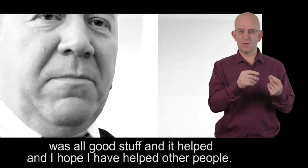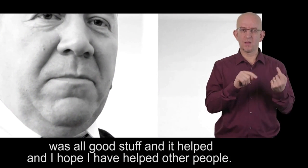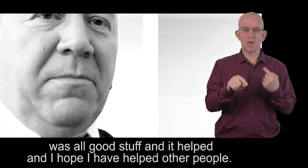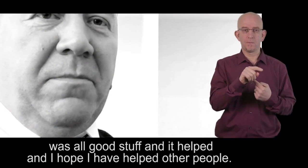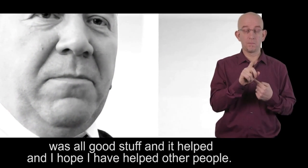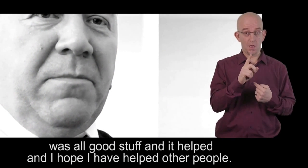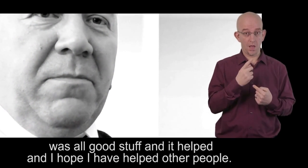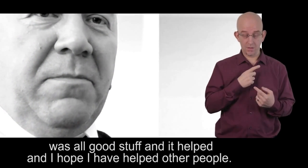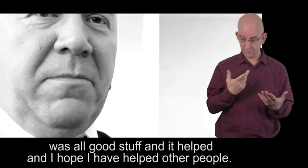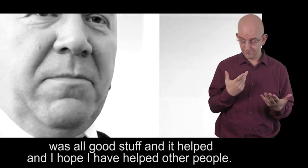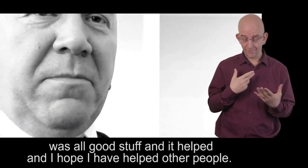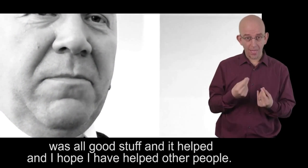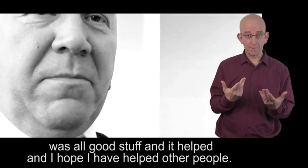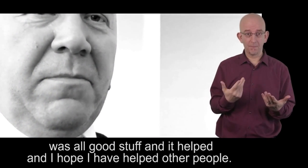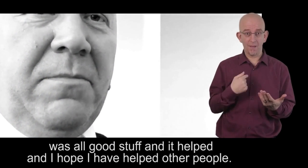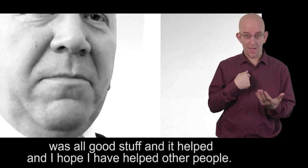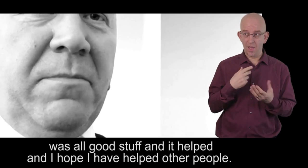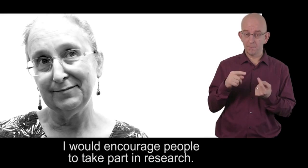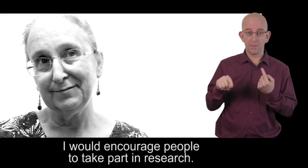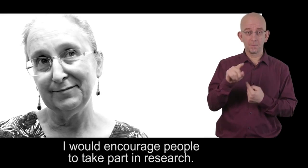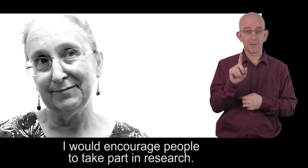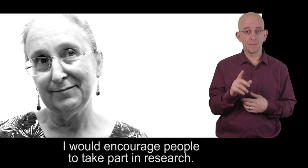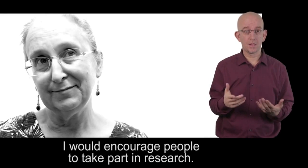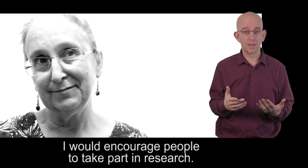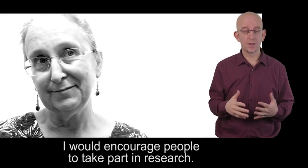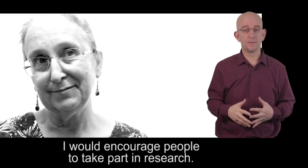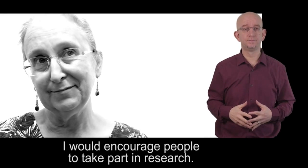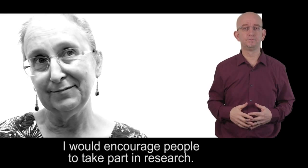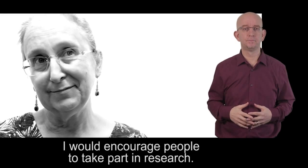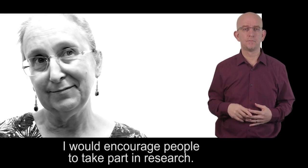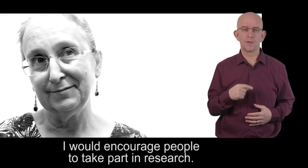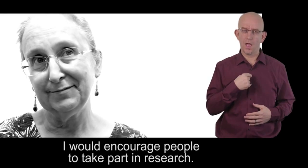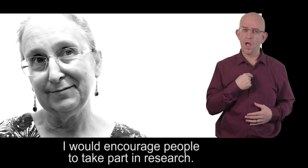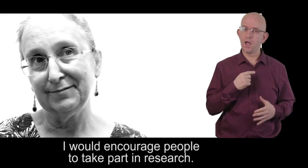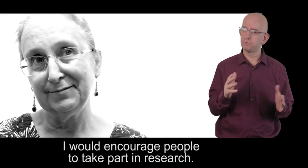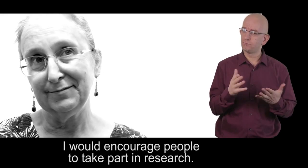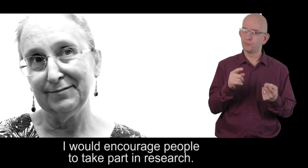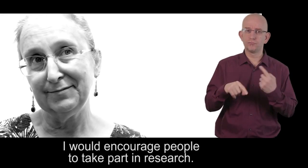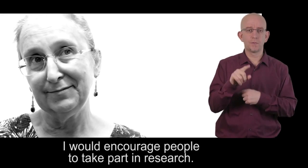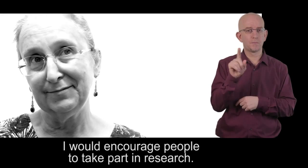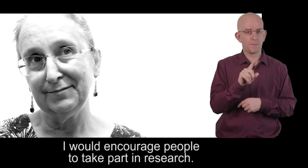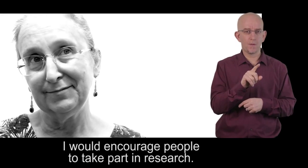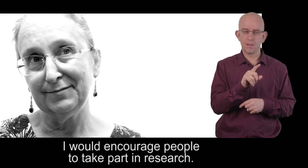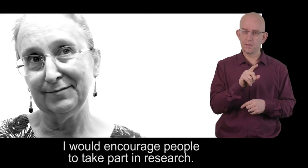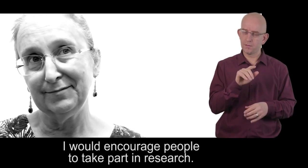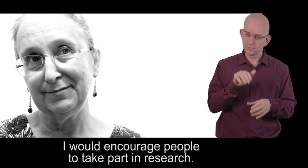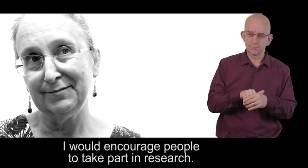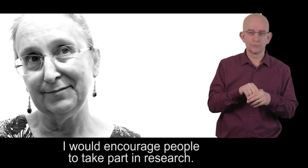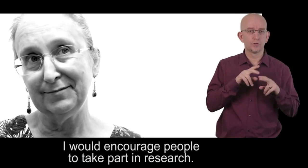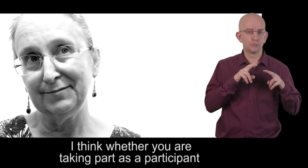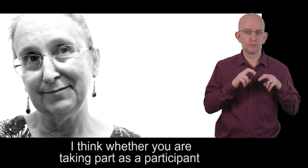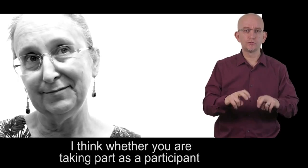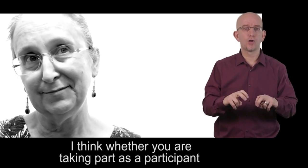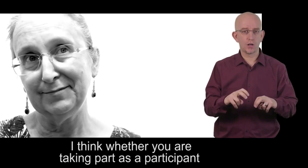stuff and it helped I hope I have helped to other people well I would encourage people to take part in research